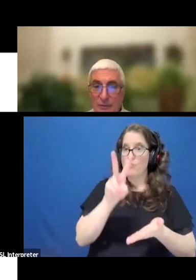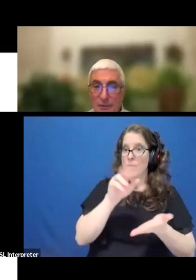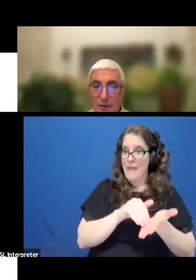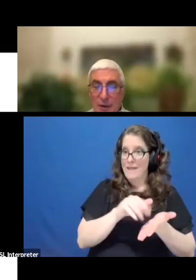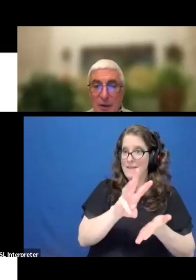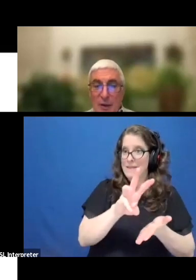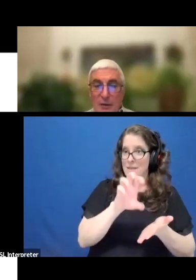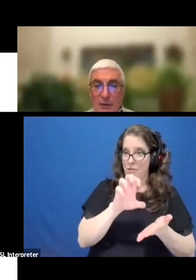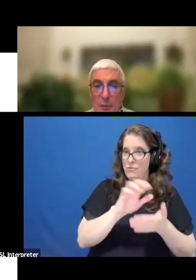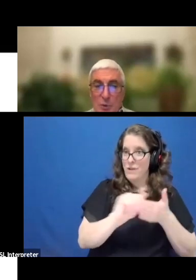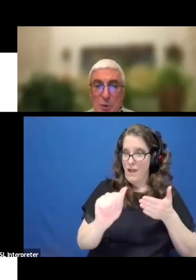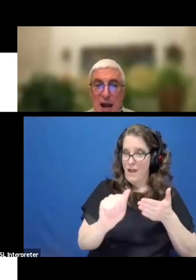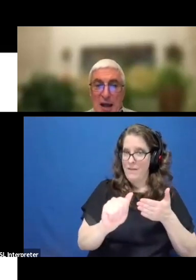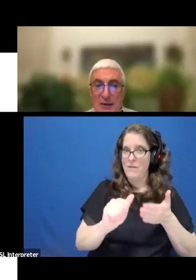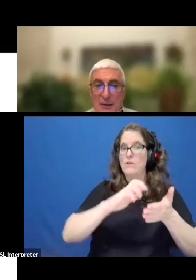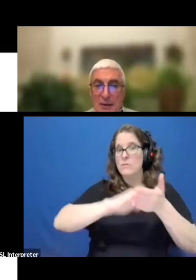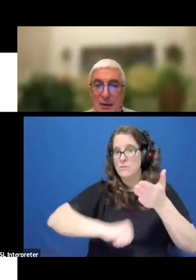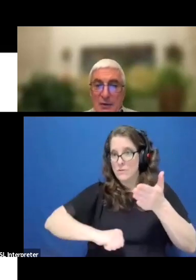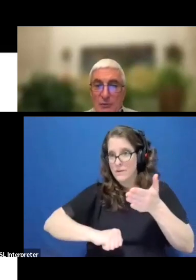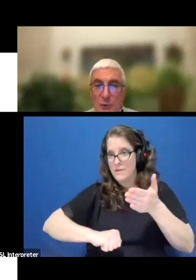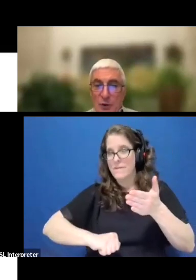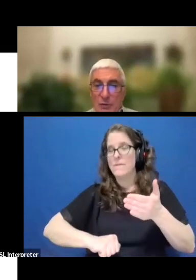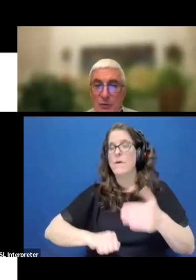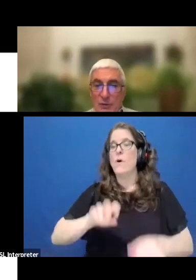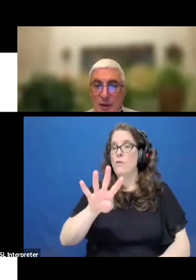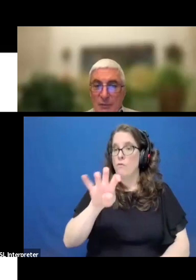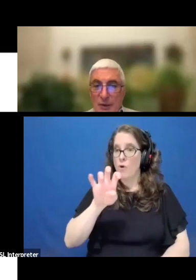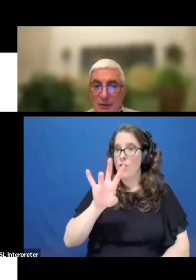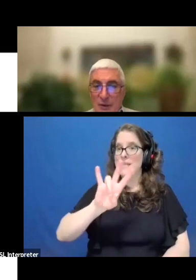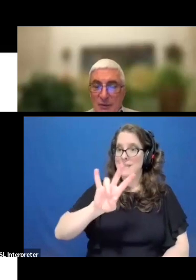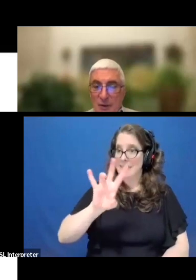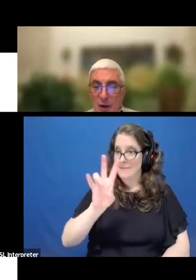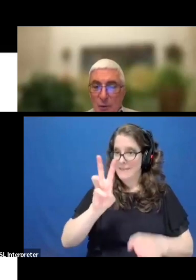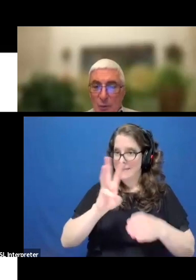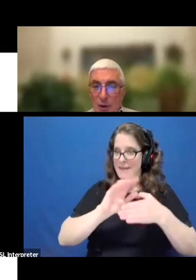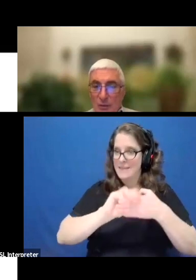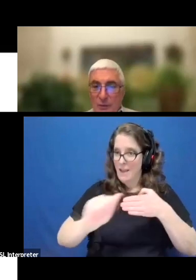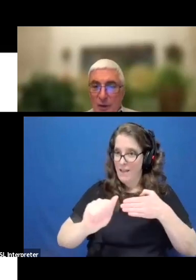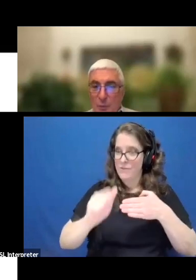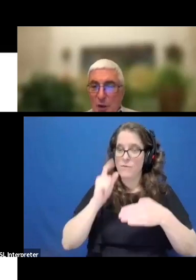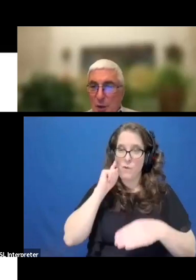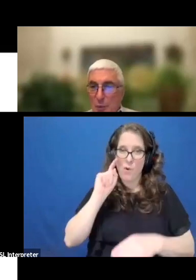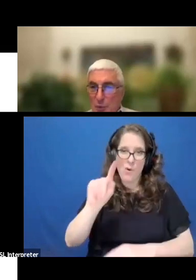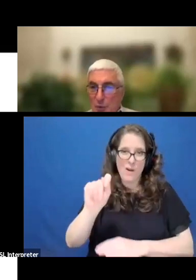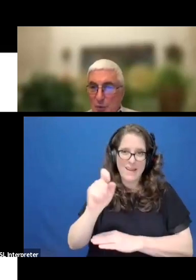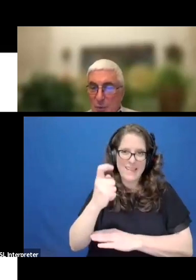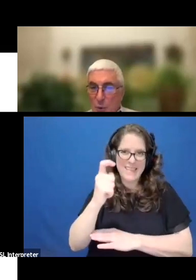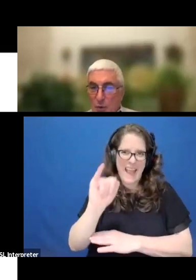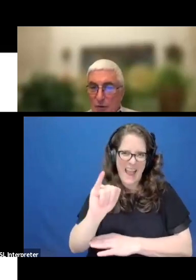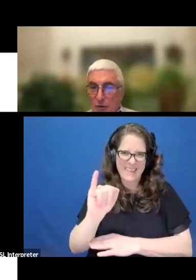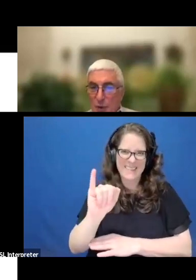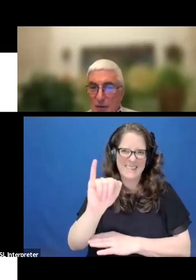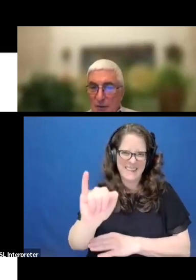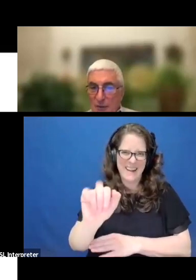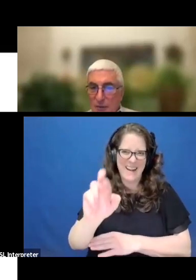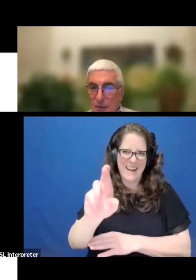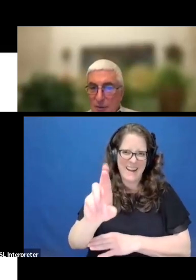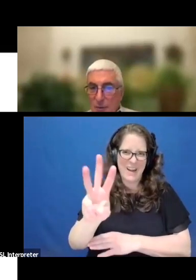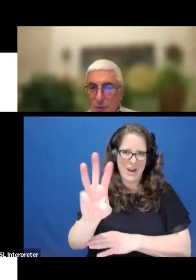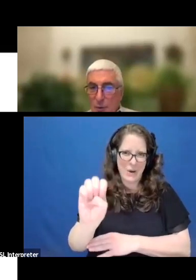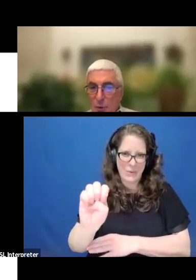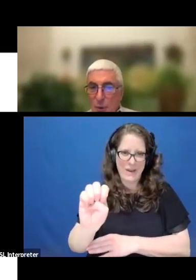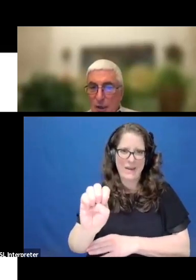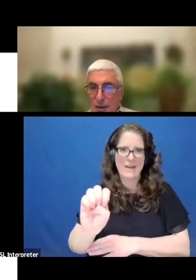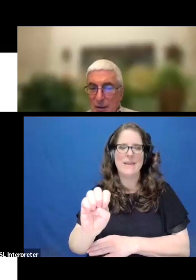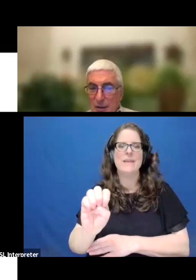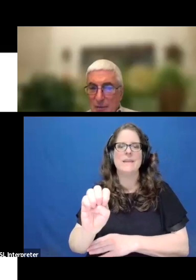wages, subtract the $476 a month impairment-related work expense,